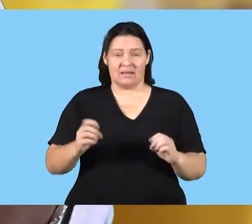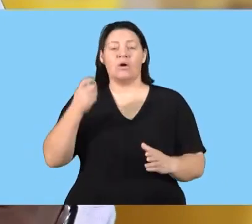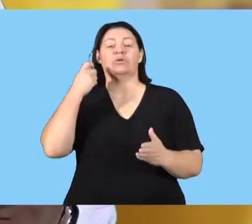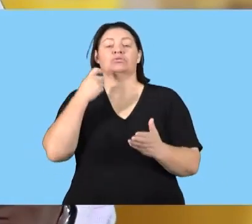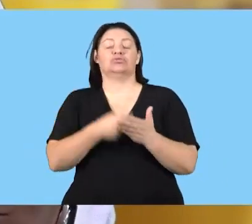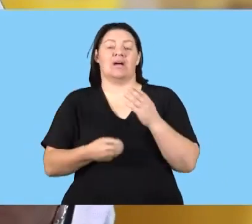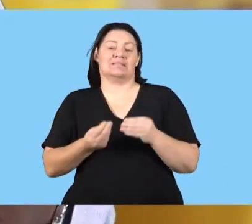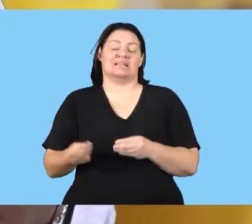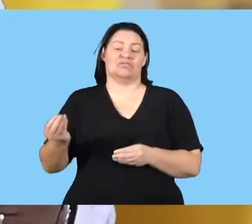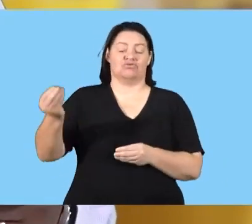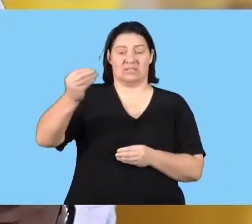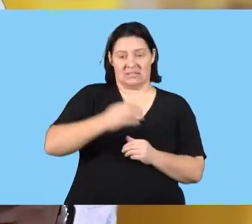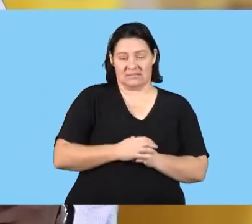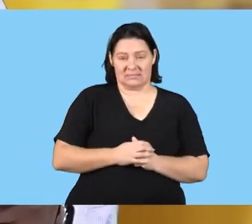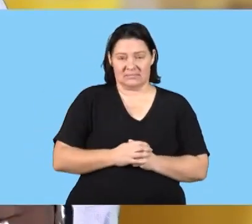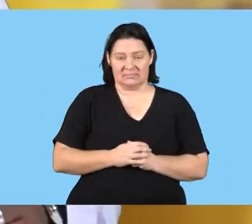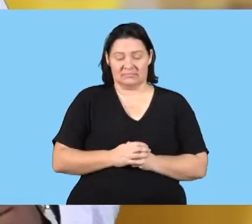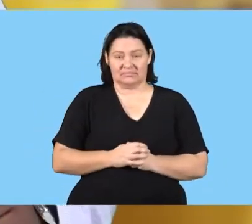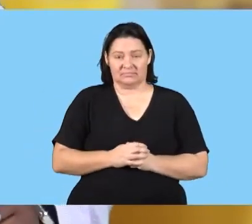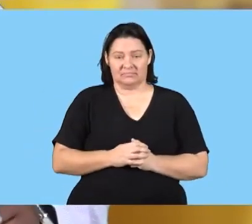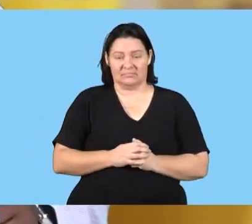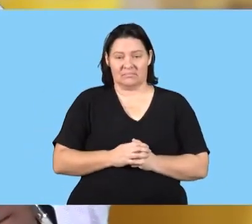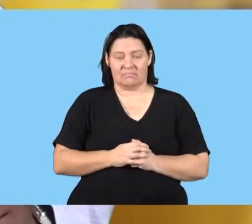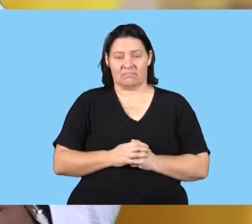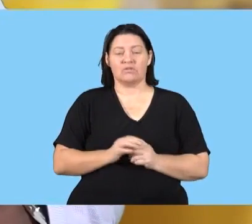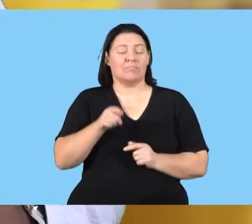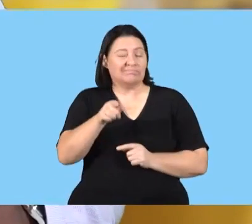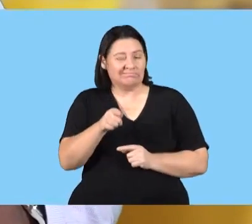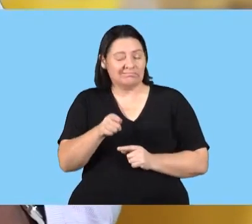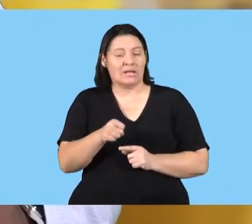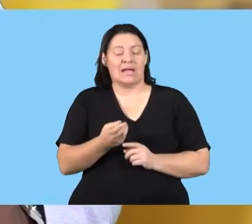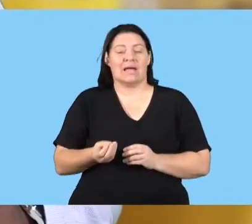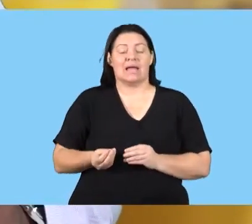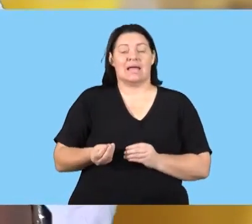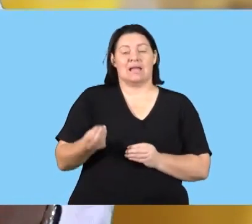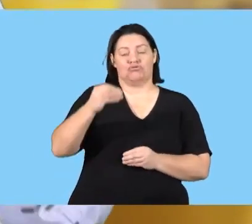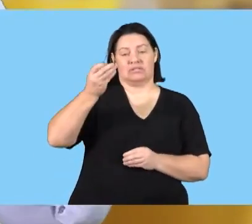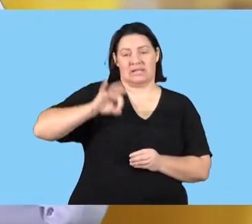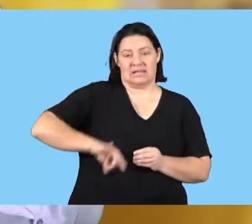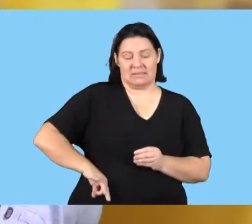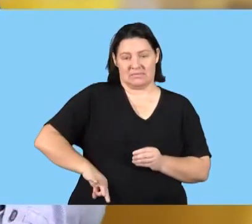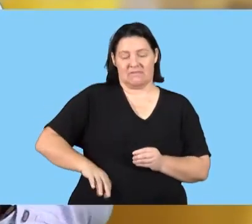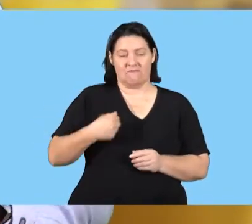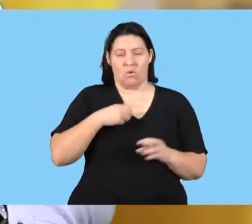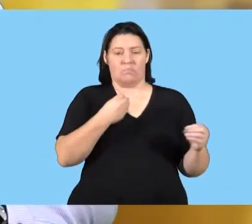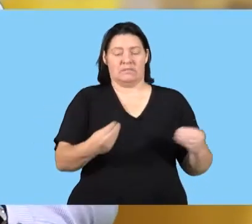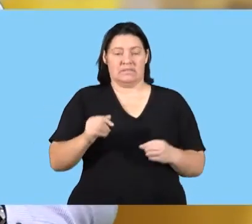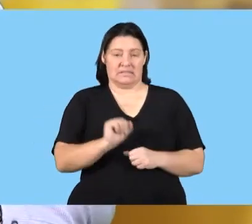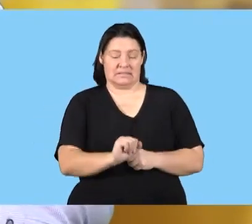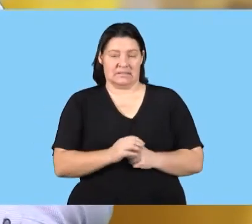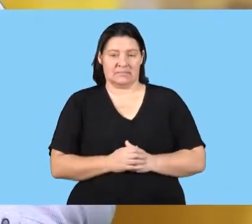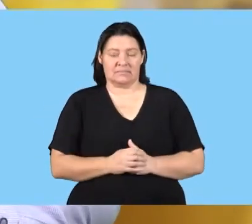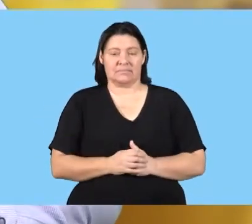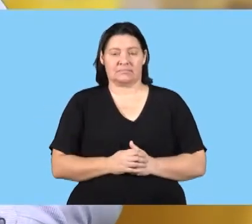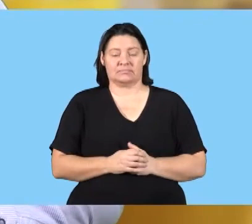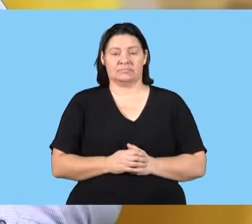will charge them interest, and that is interest income. So it is income to our